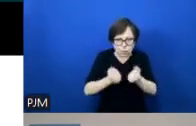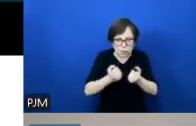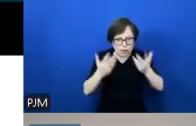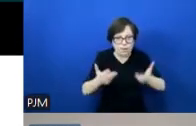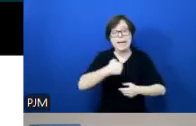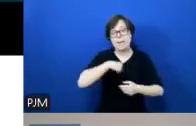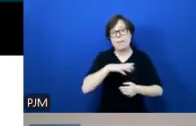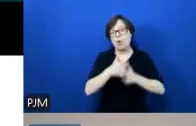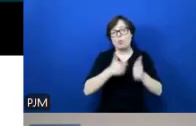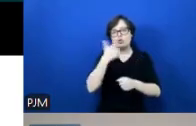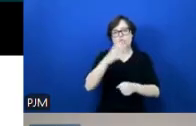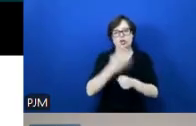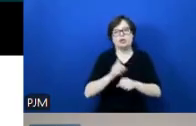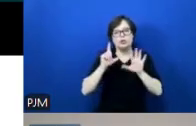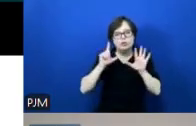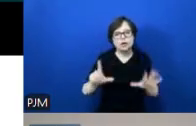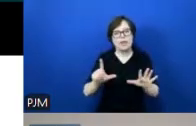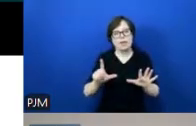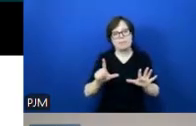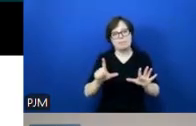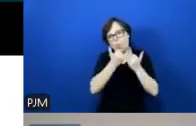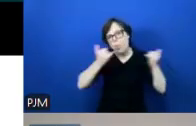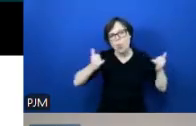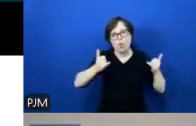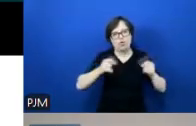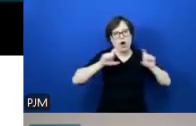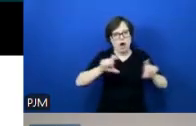challenge, the creation.